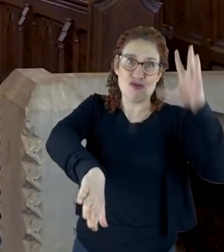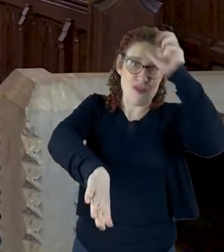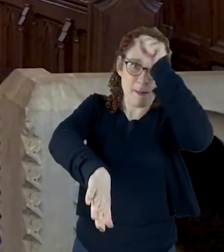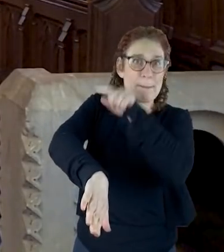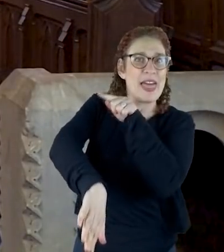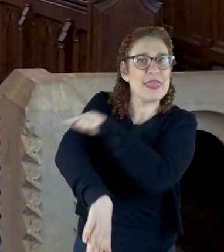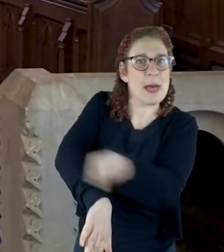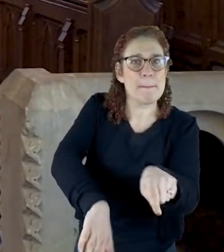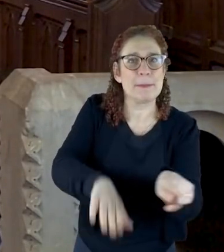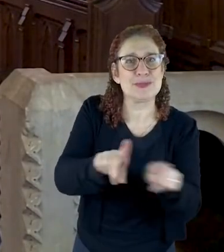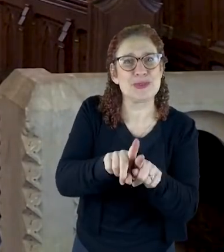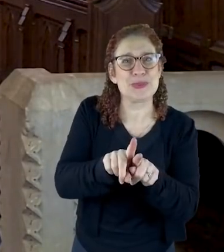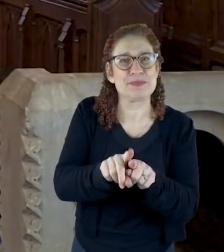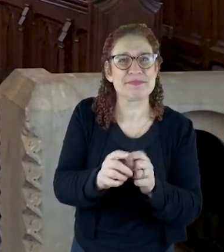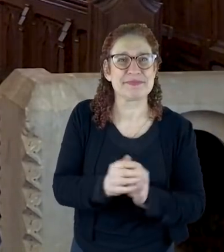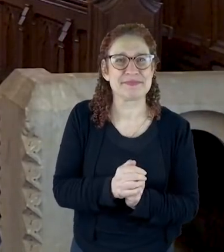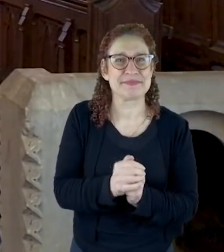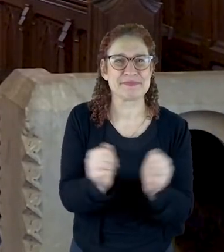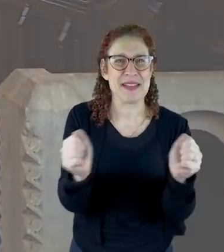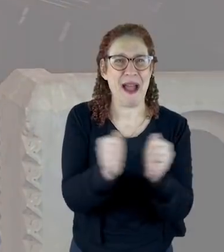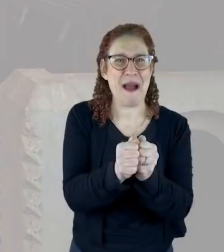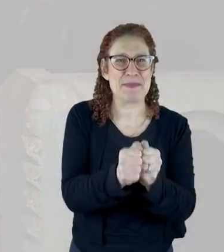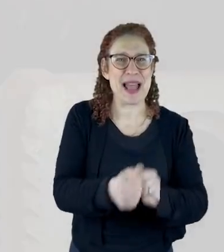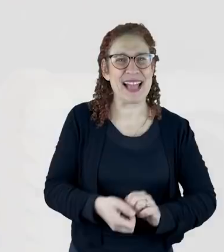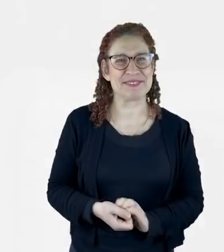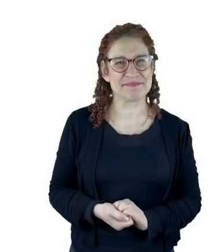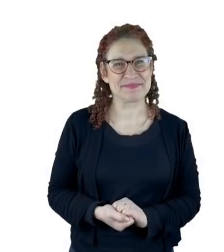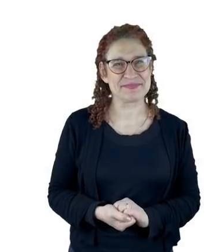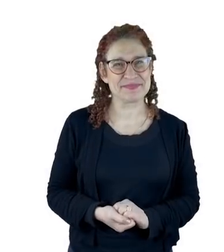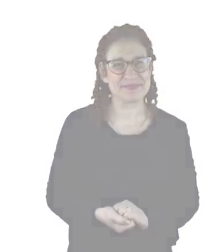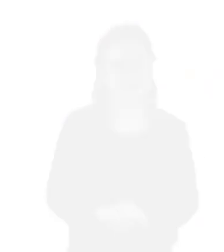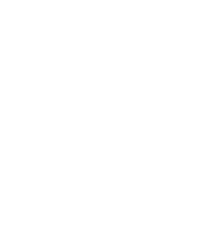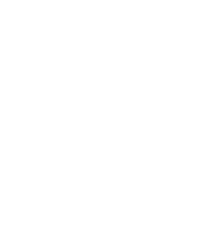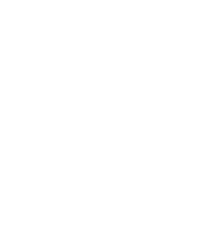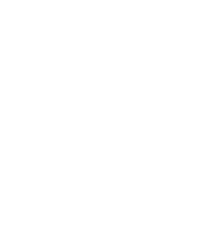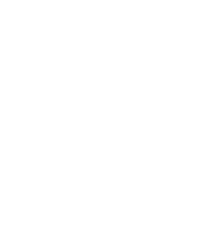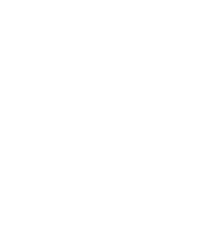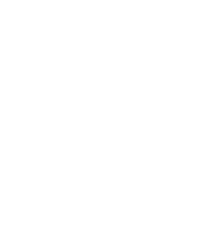our society. Amen.